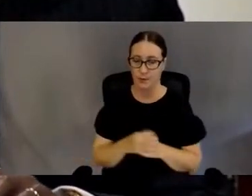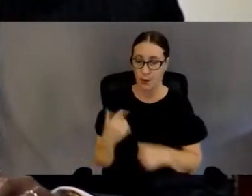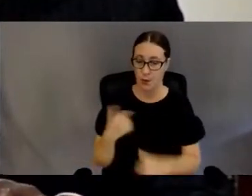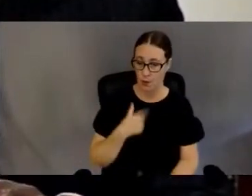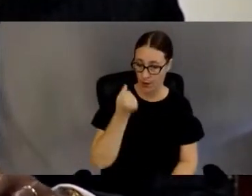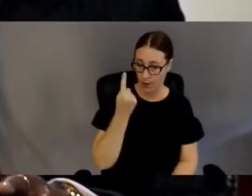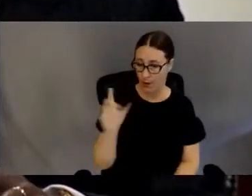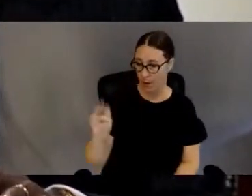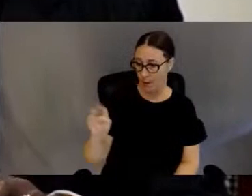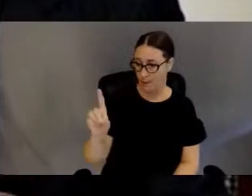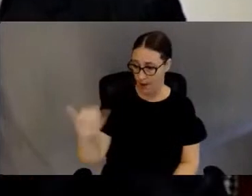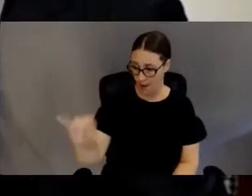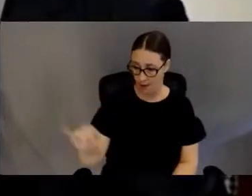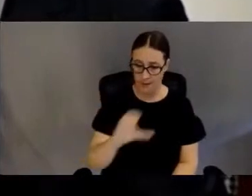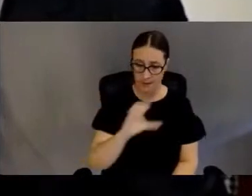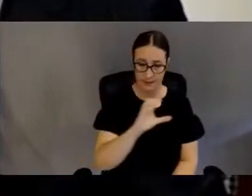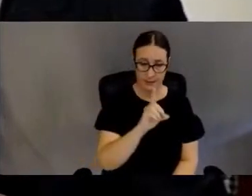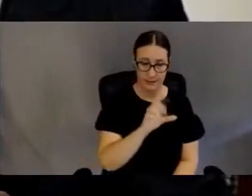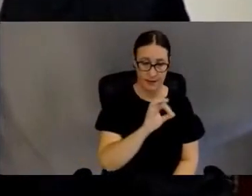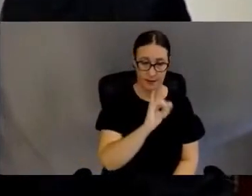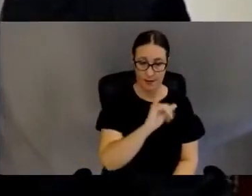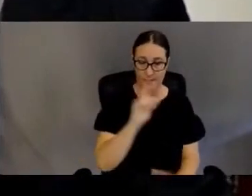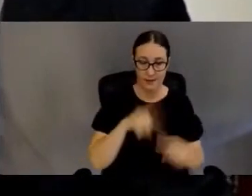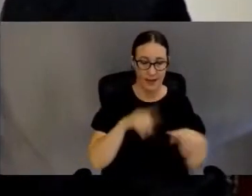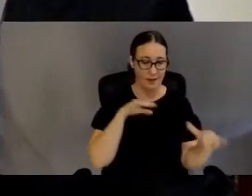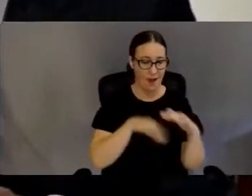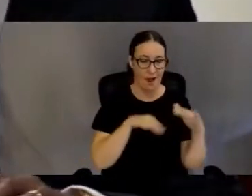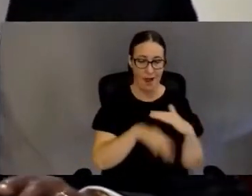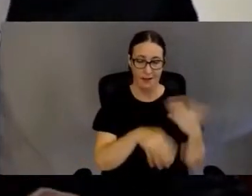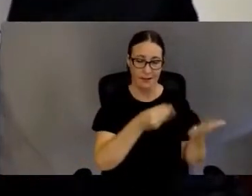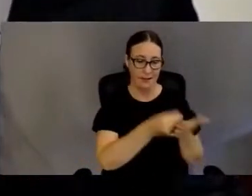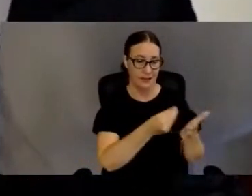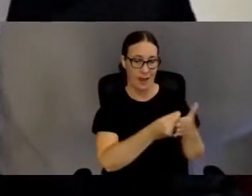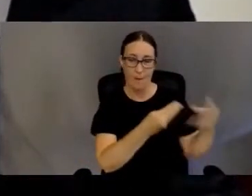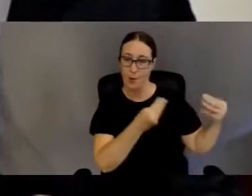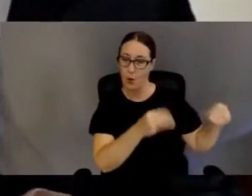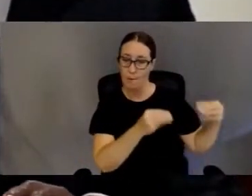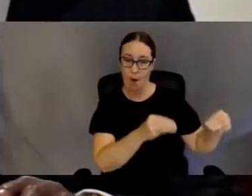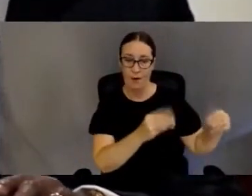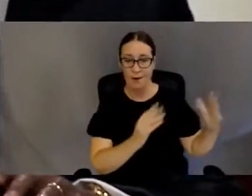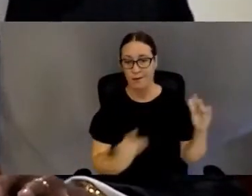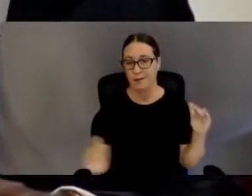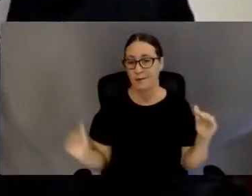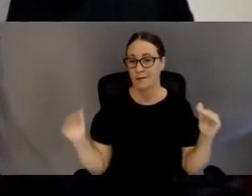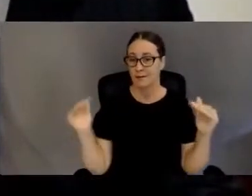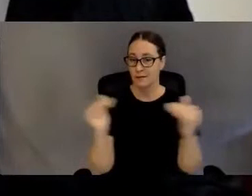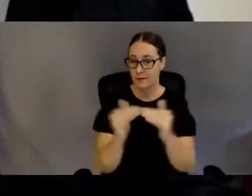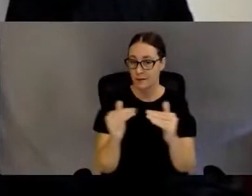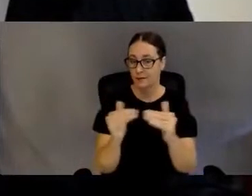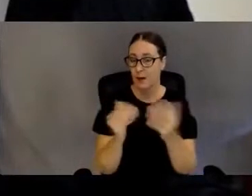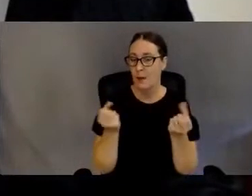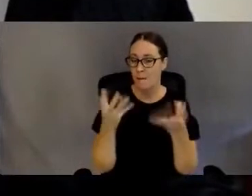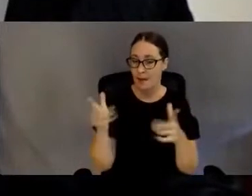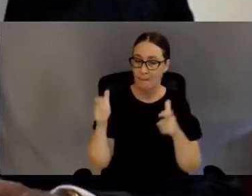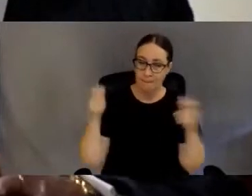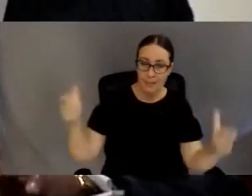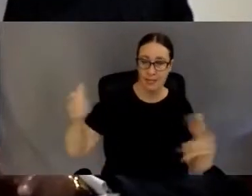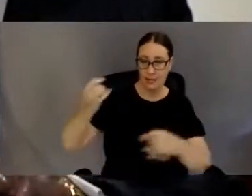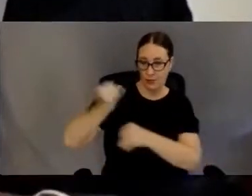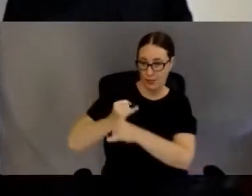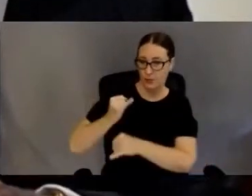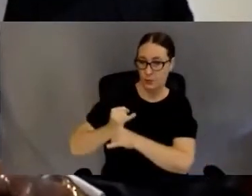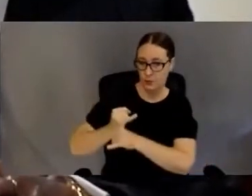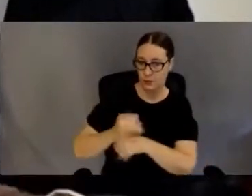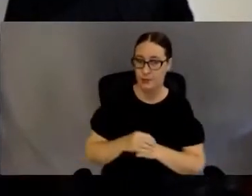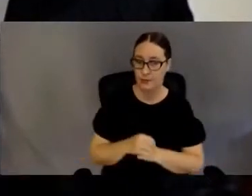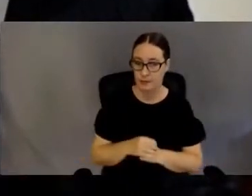MDIs and CDFIs cannot access the capital markets the same way as many major institutions.